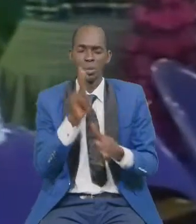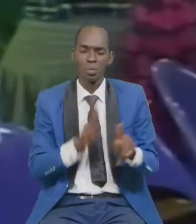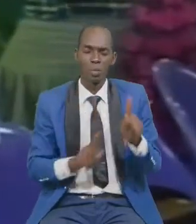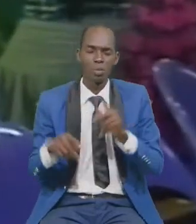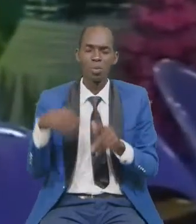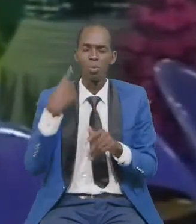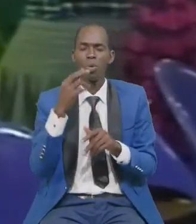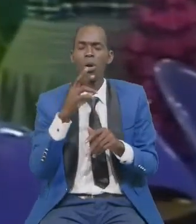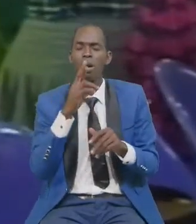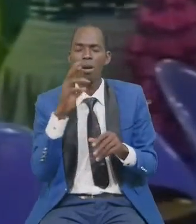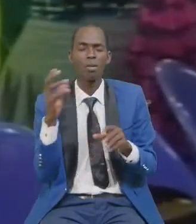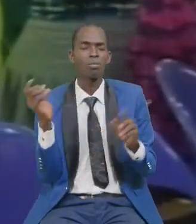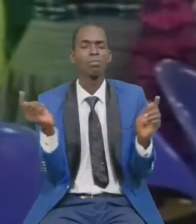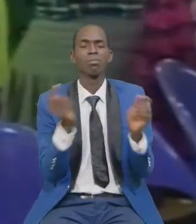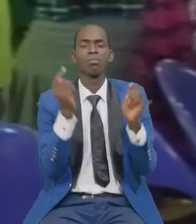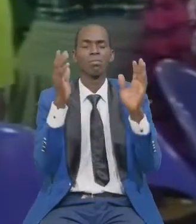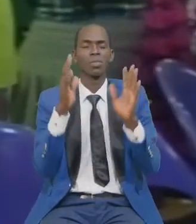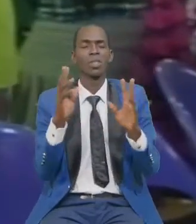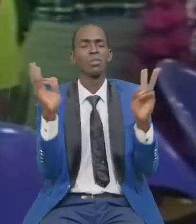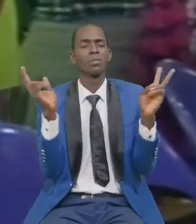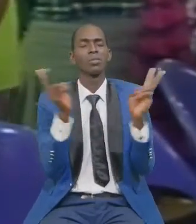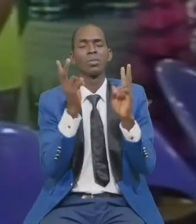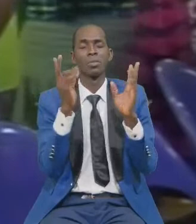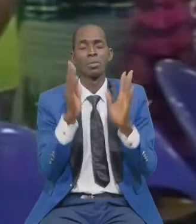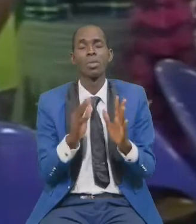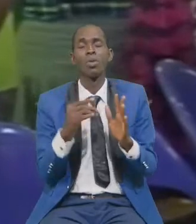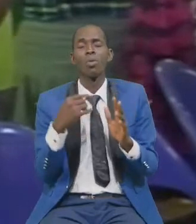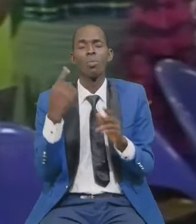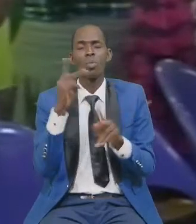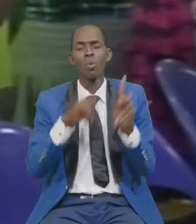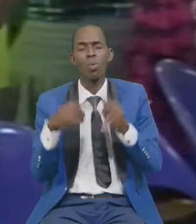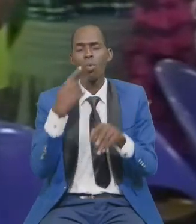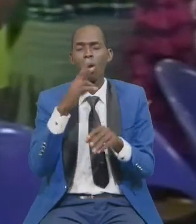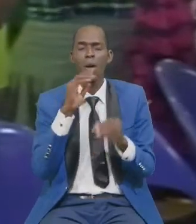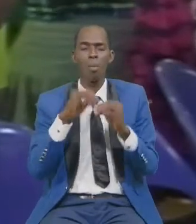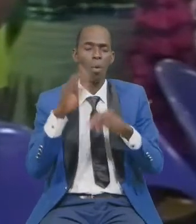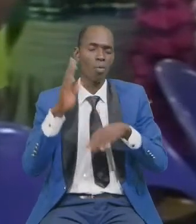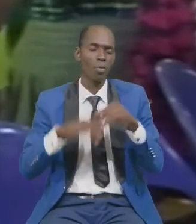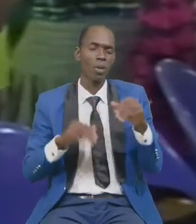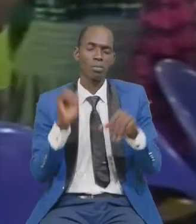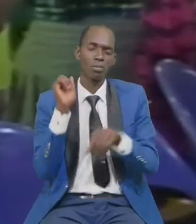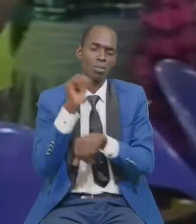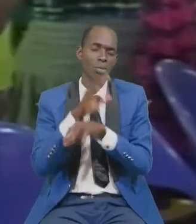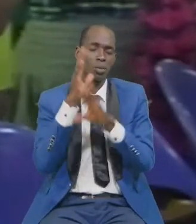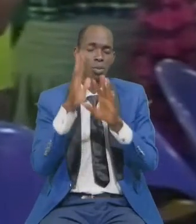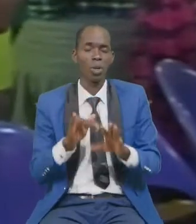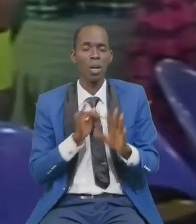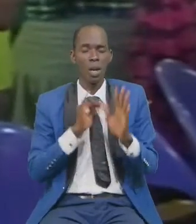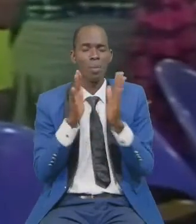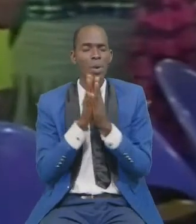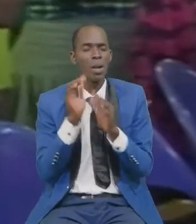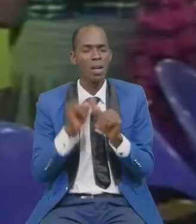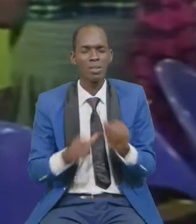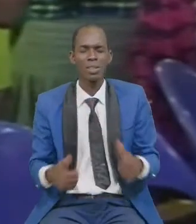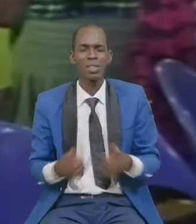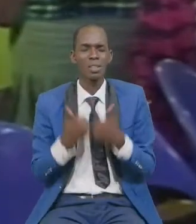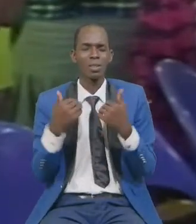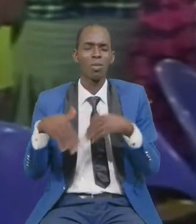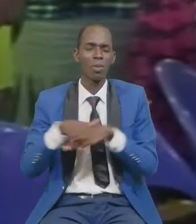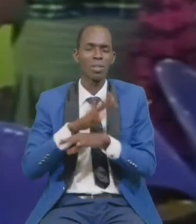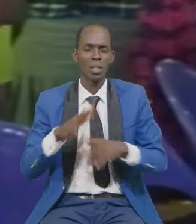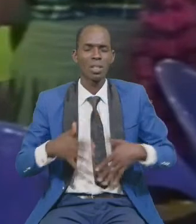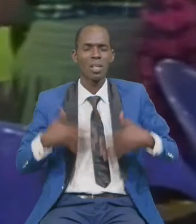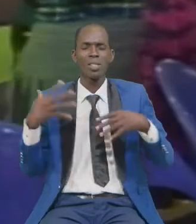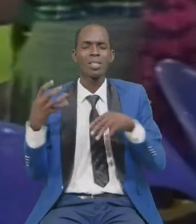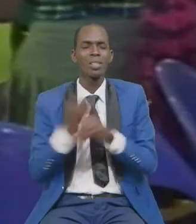are triumphant. And people who are more than conquerors. I pray, Lord, every challenge of their lives, take away